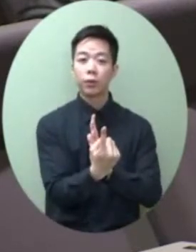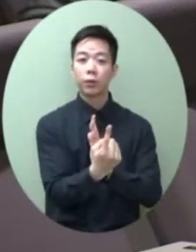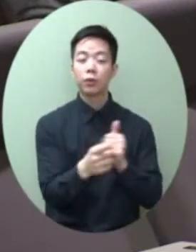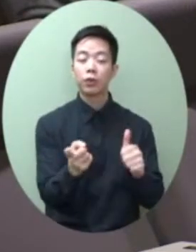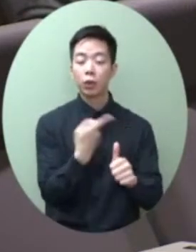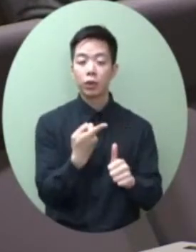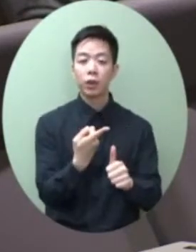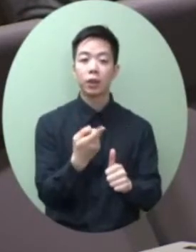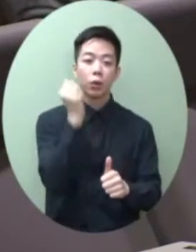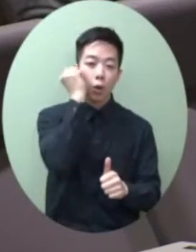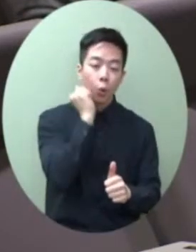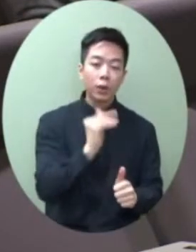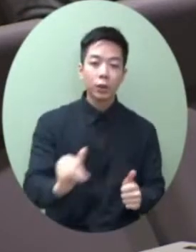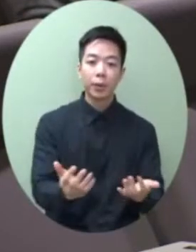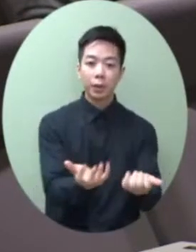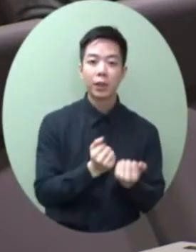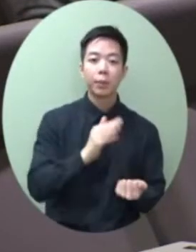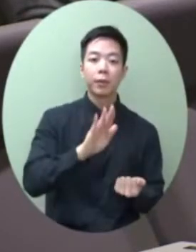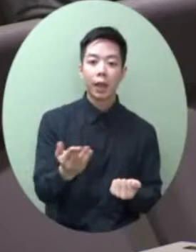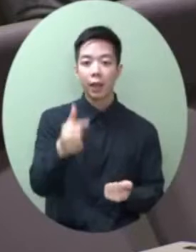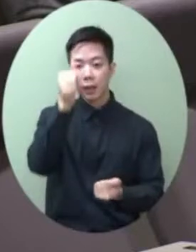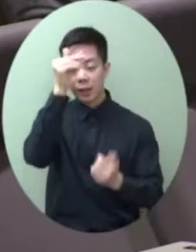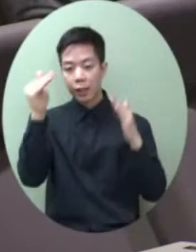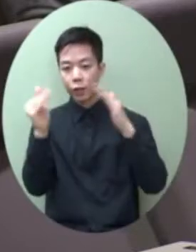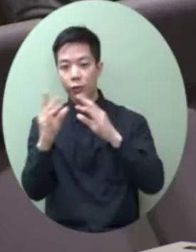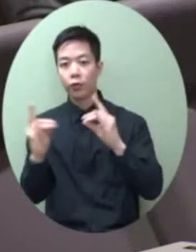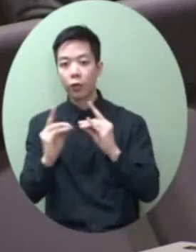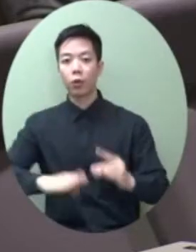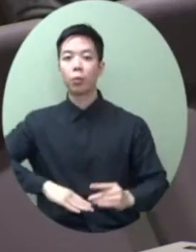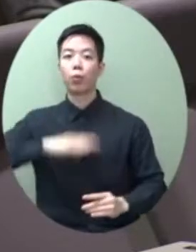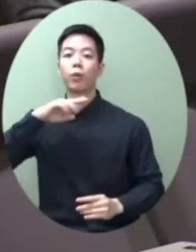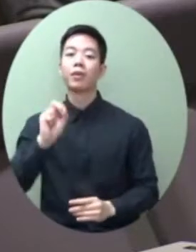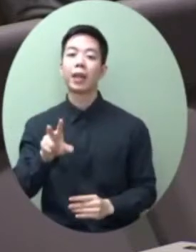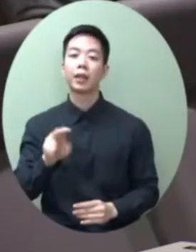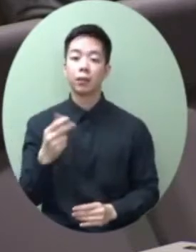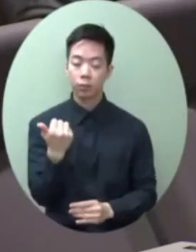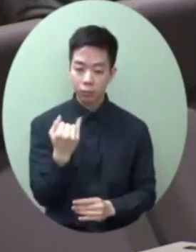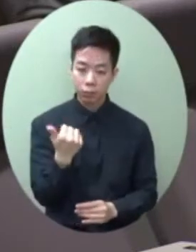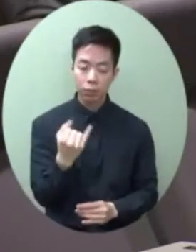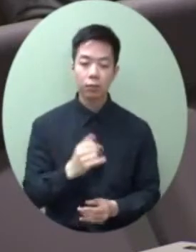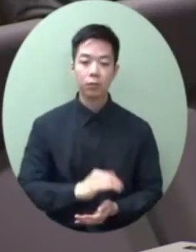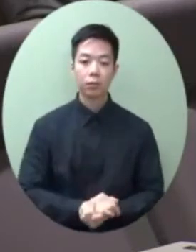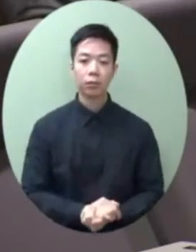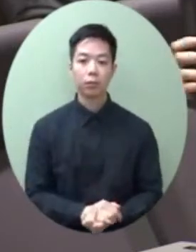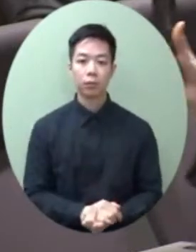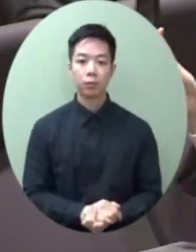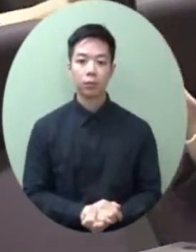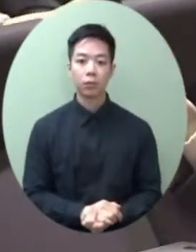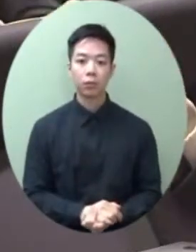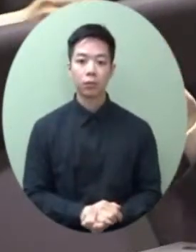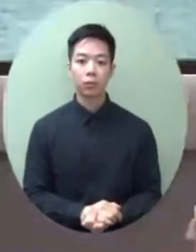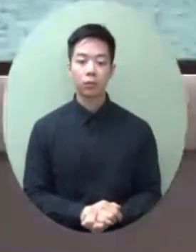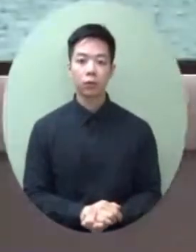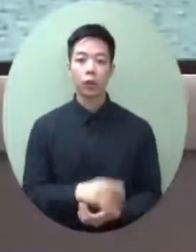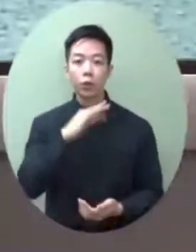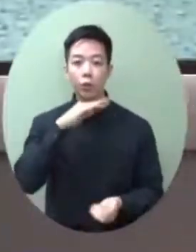is it feasible to consider district by district lockdowns with the rising number of cases? Thank you.